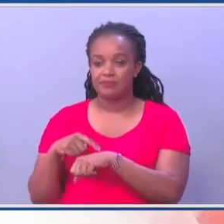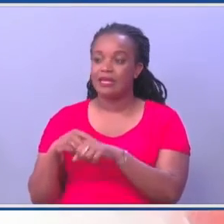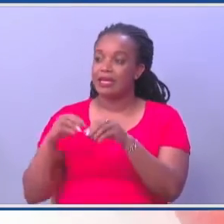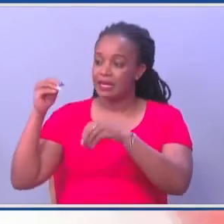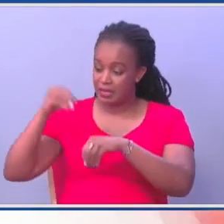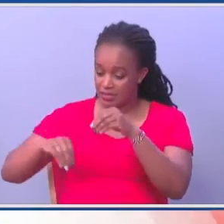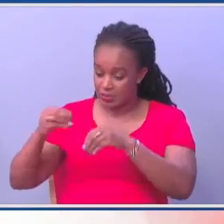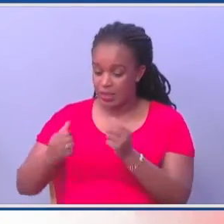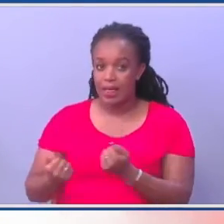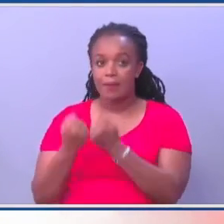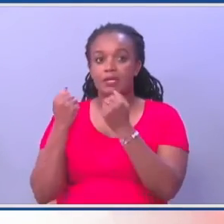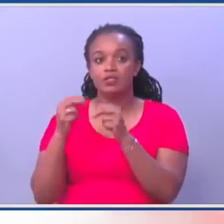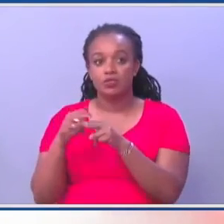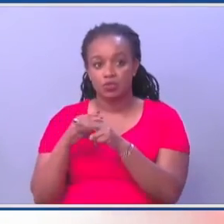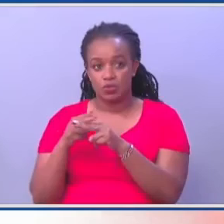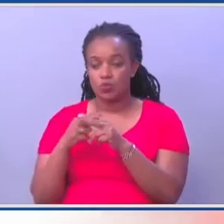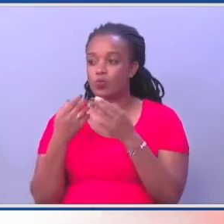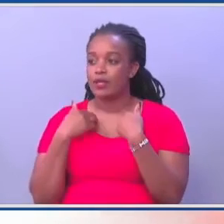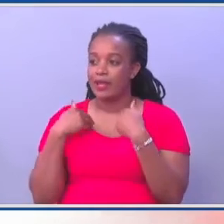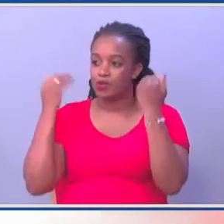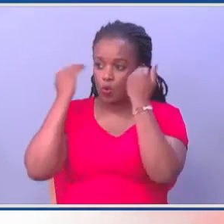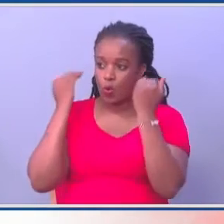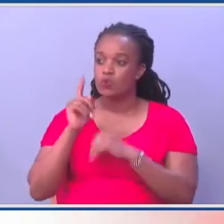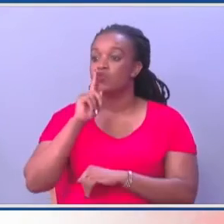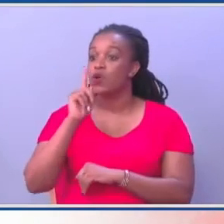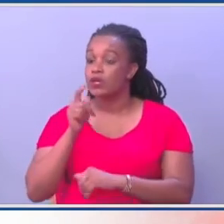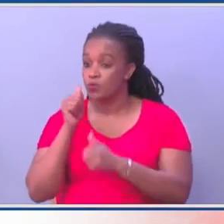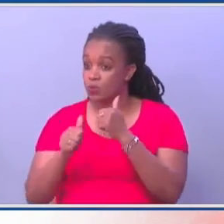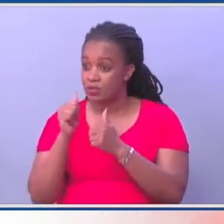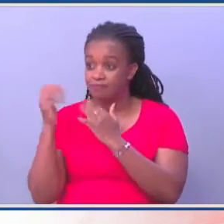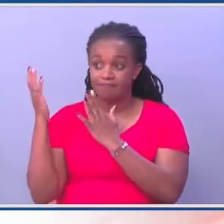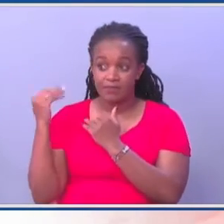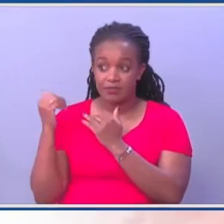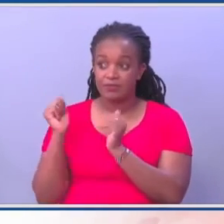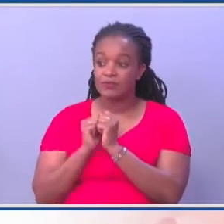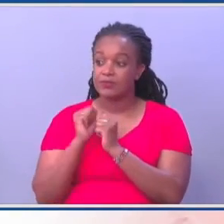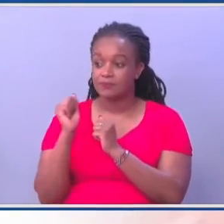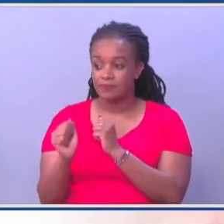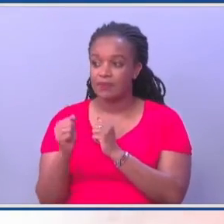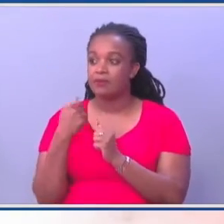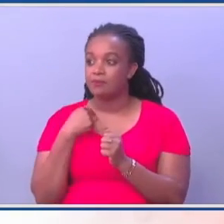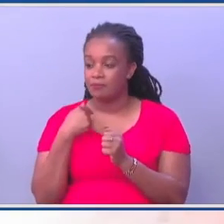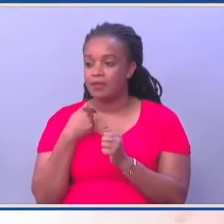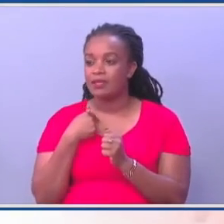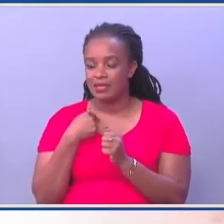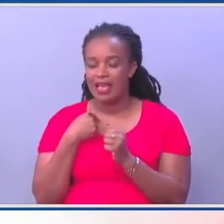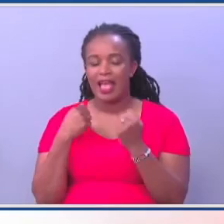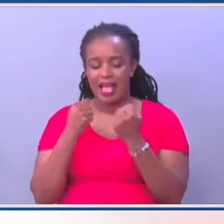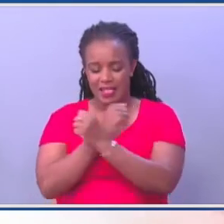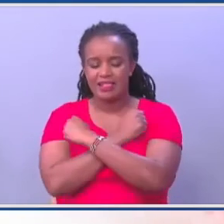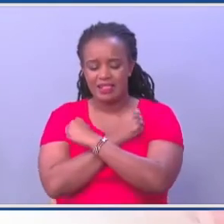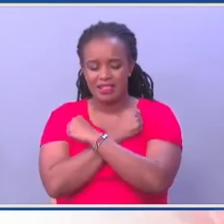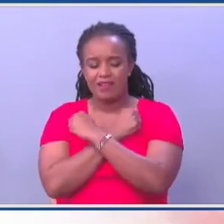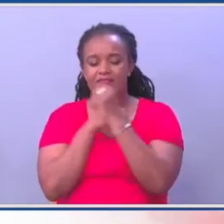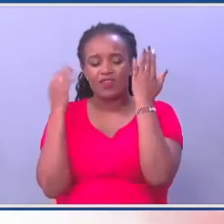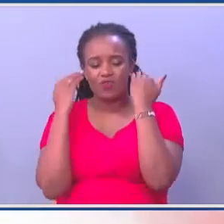corner, there is this court order where there's supposed to be a mention on 15th and therefore hearing. I like the tribunal because the tribunal doesn't take too long with the political